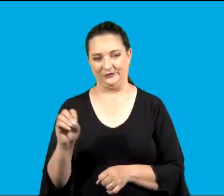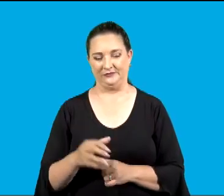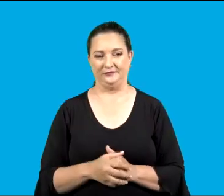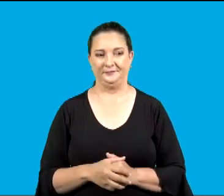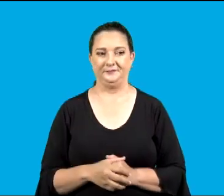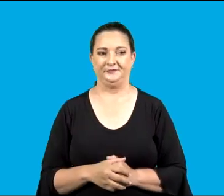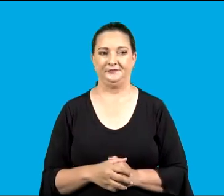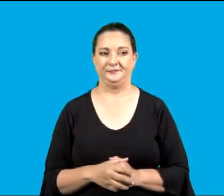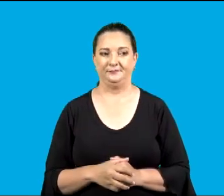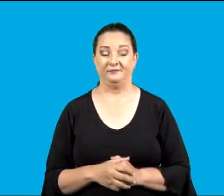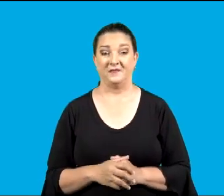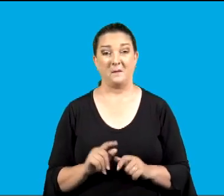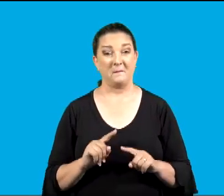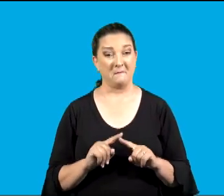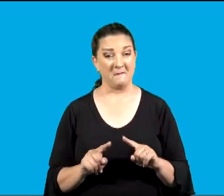36,300.